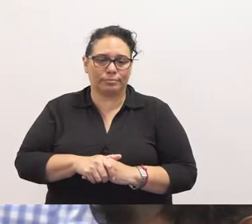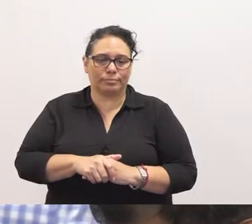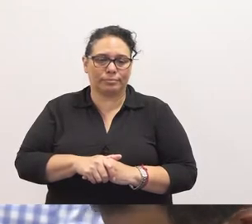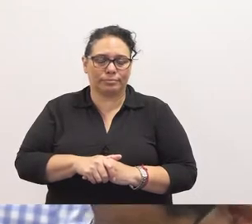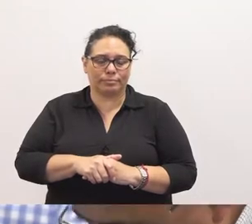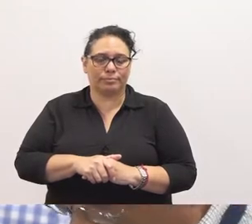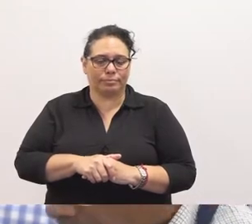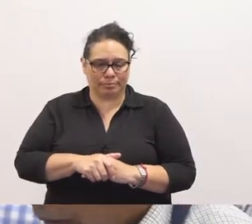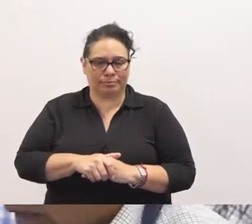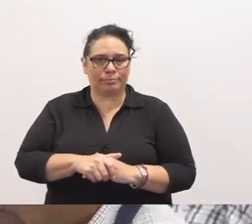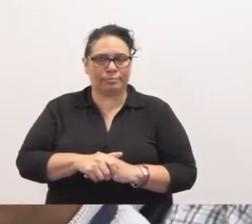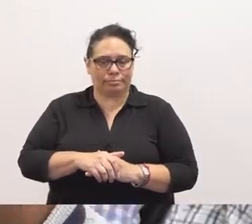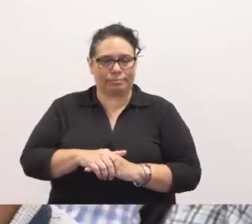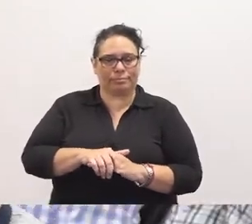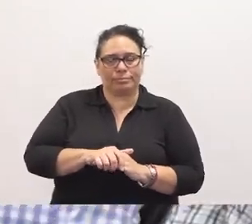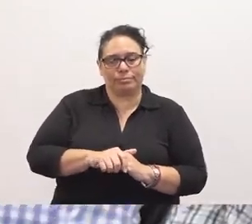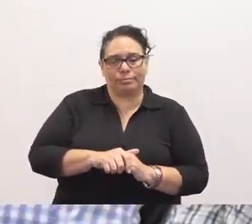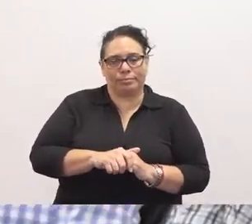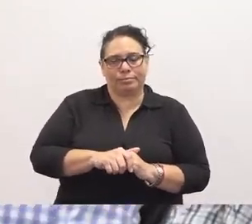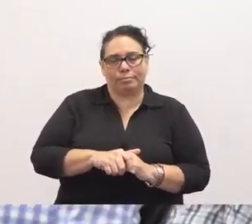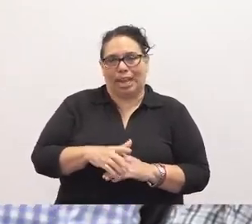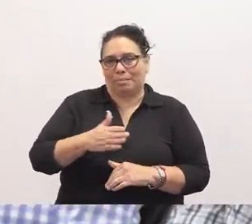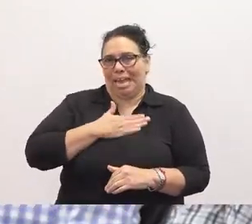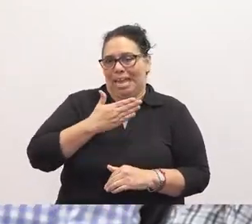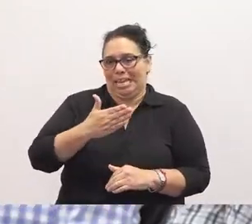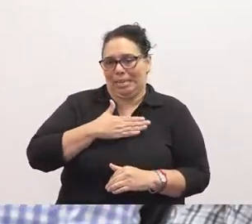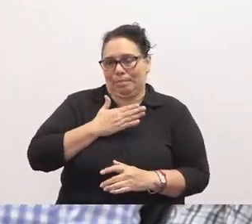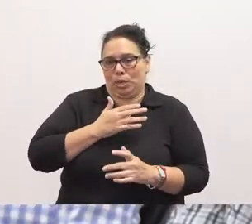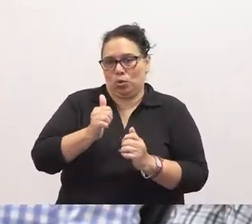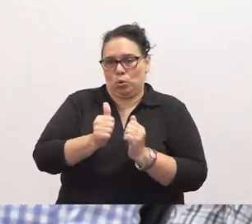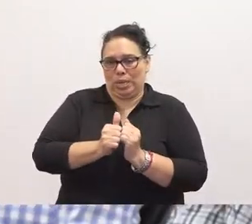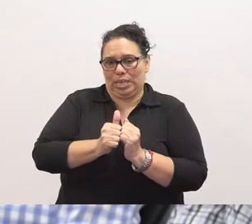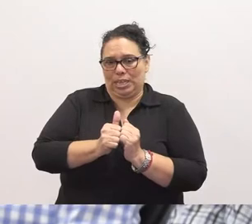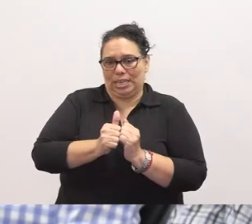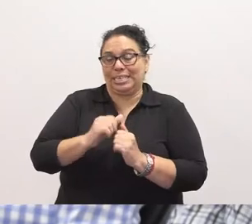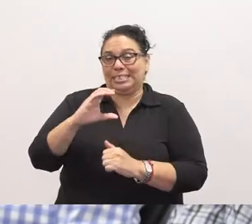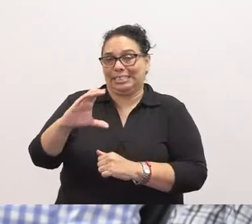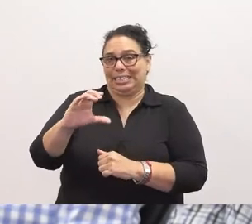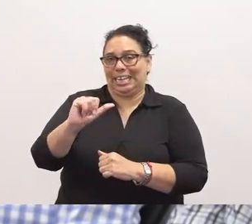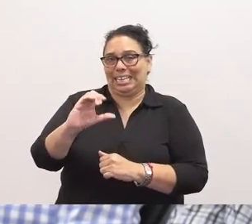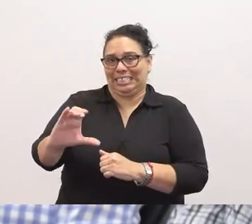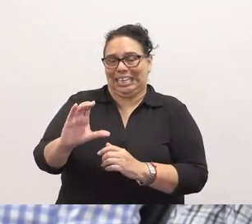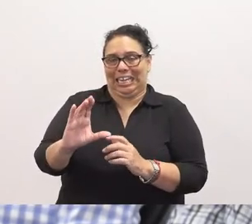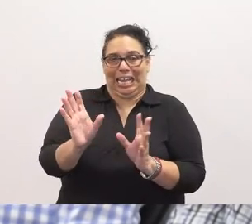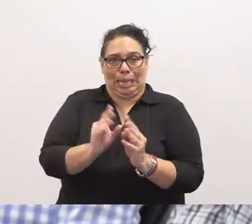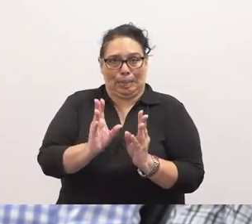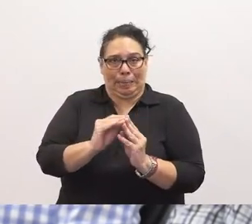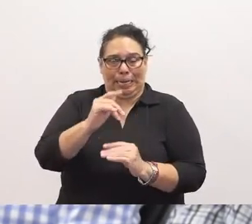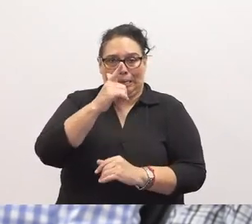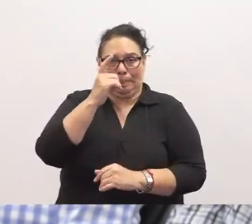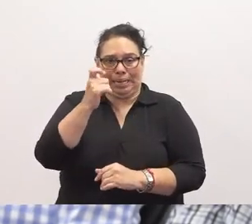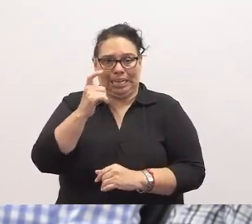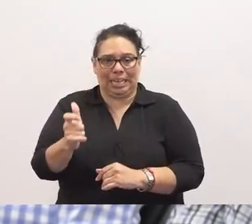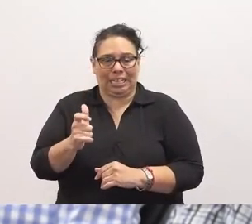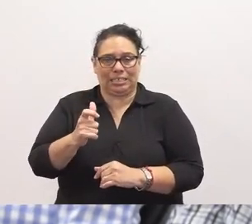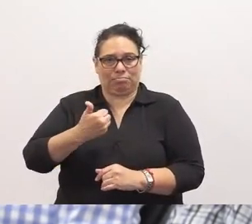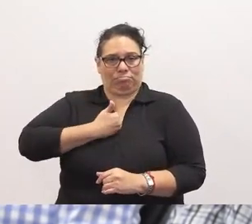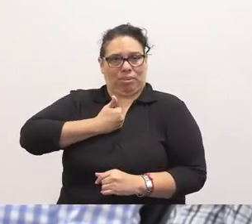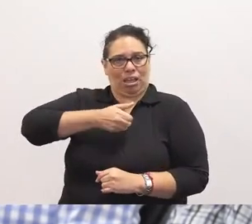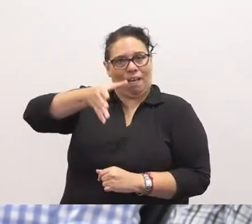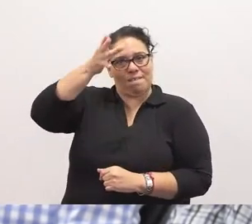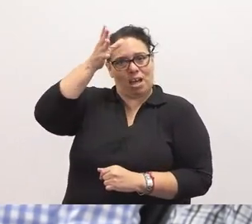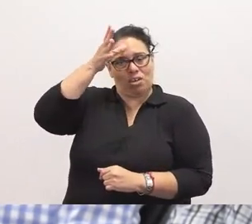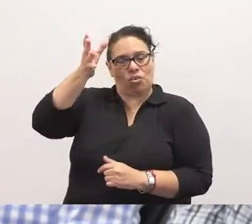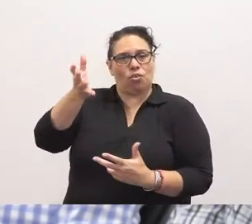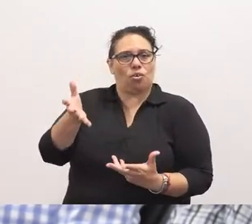thngai mok. I am happy with the CAC committee because as a father I don't